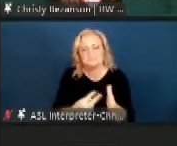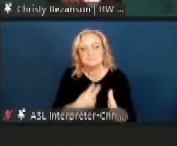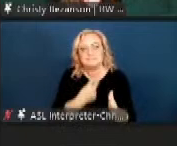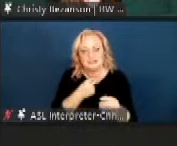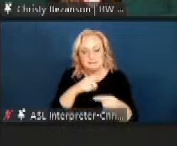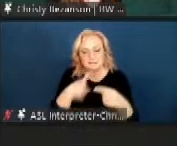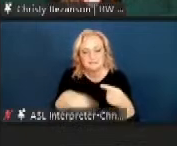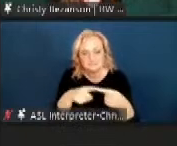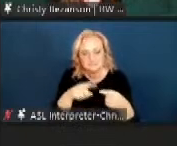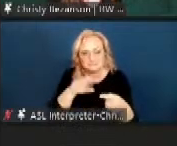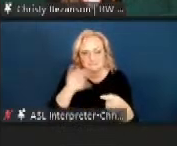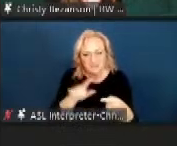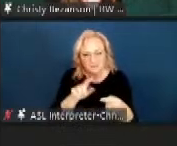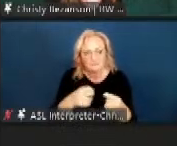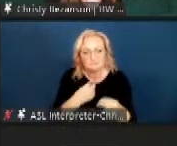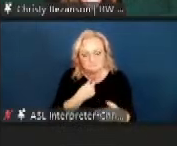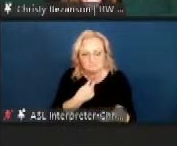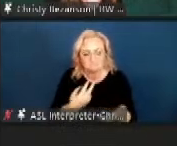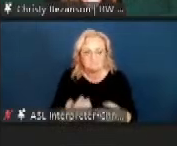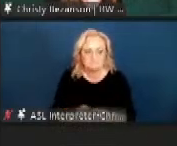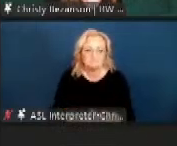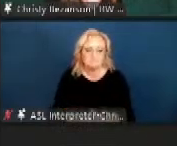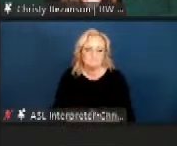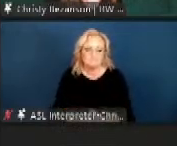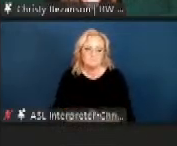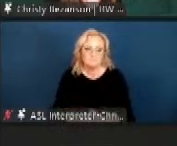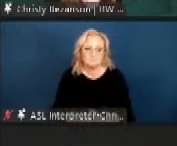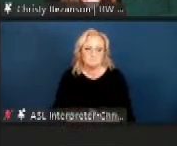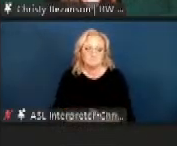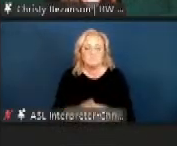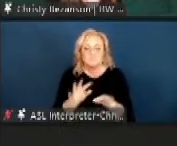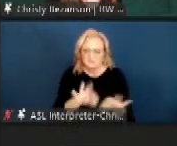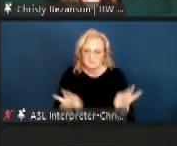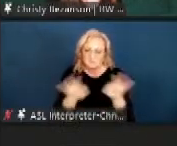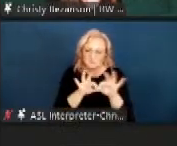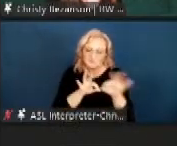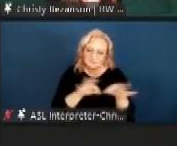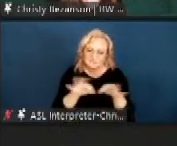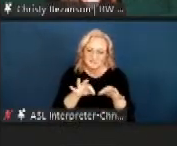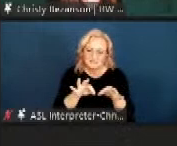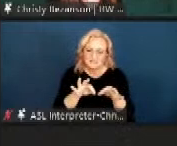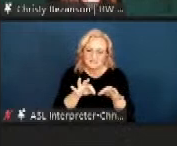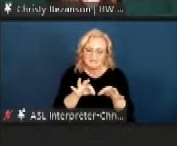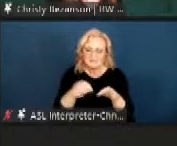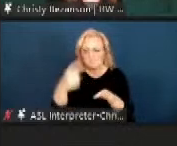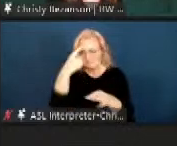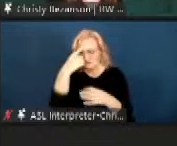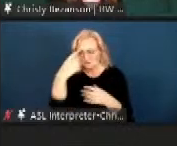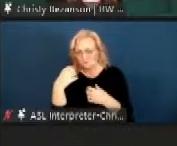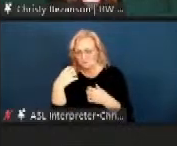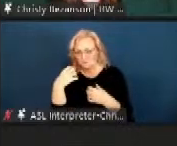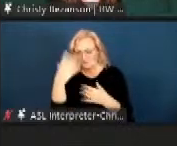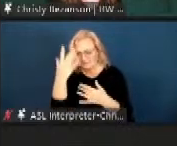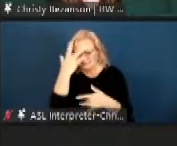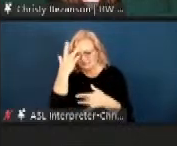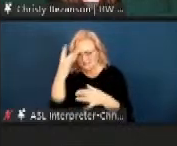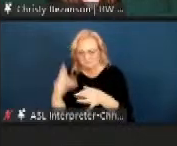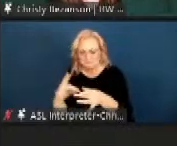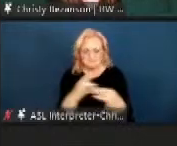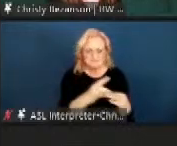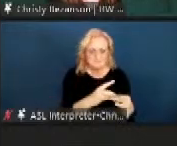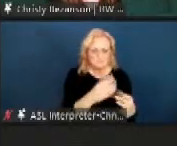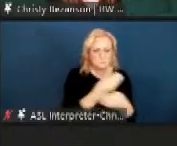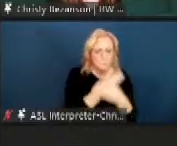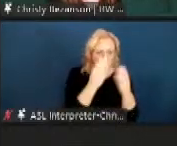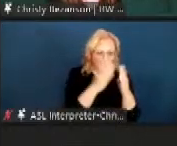Next slide, please. Thank you. I think it's important to talk about the connection between mental illness and homelessness. According to